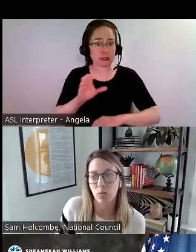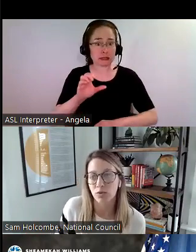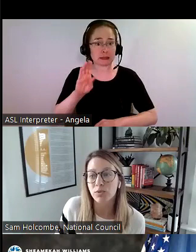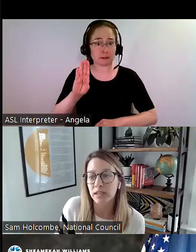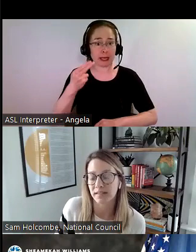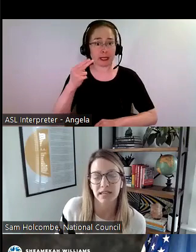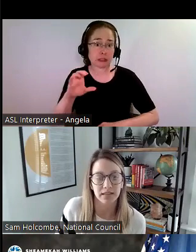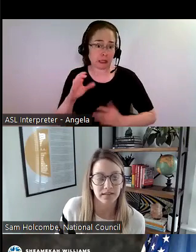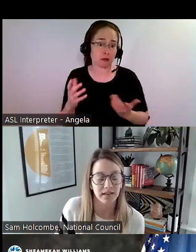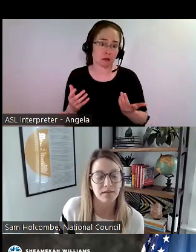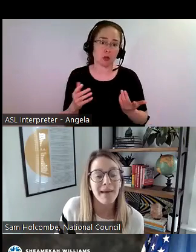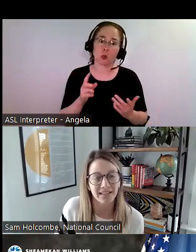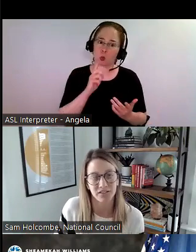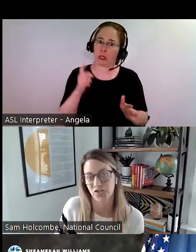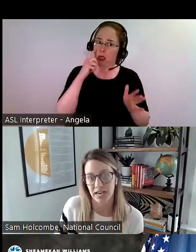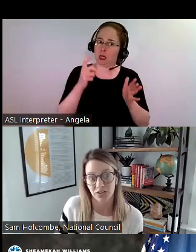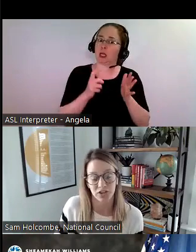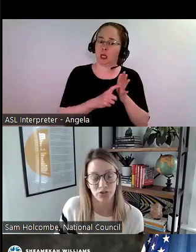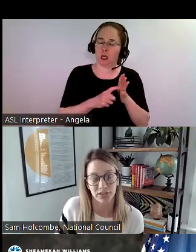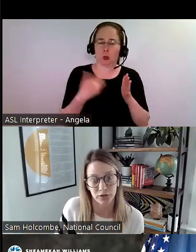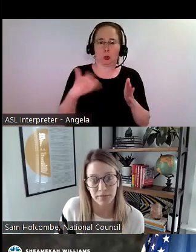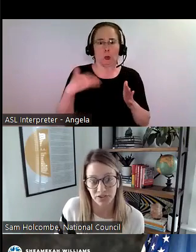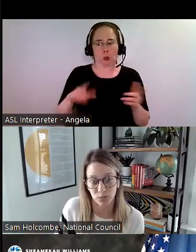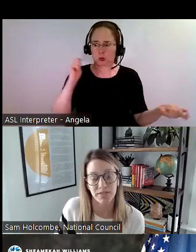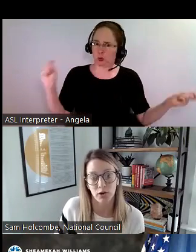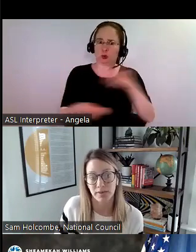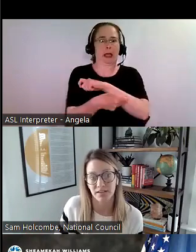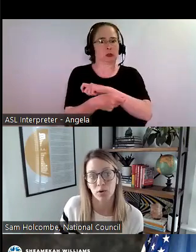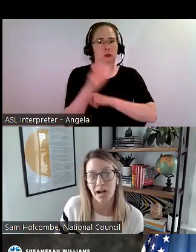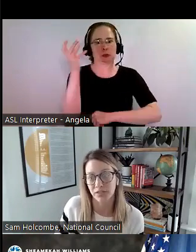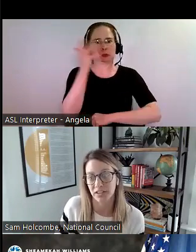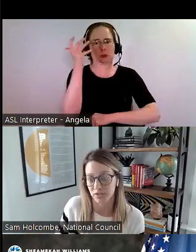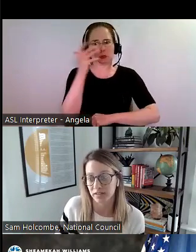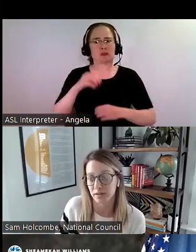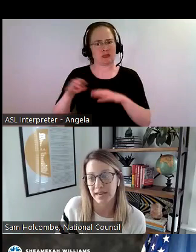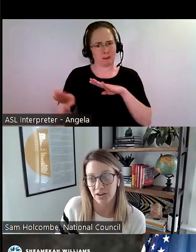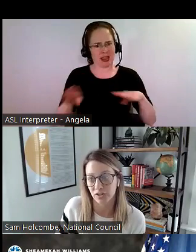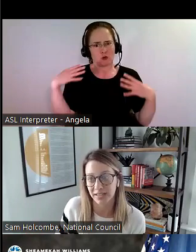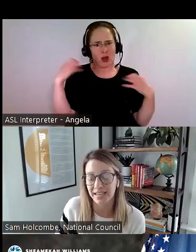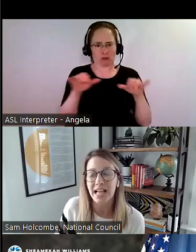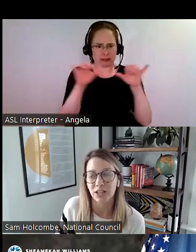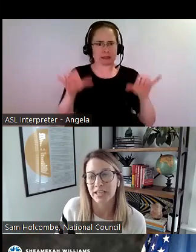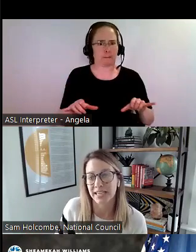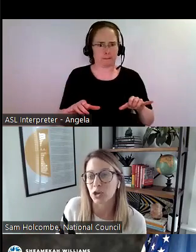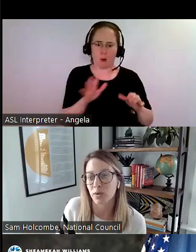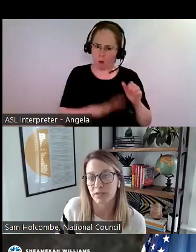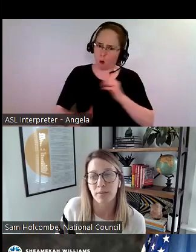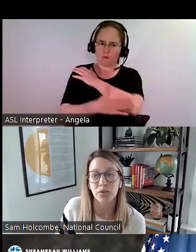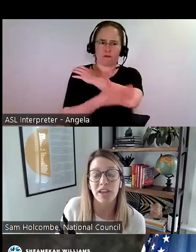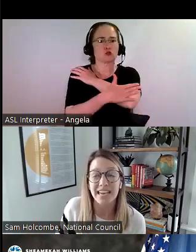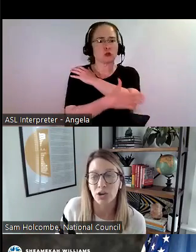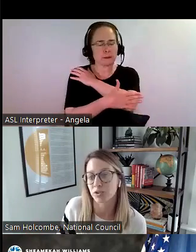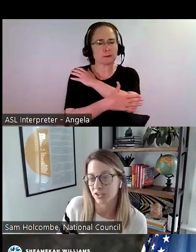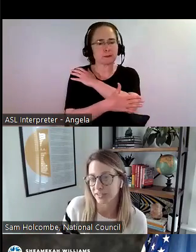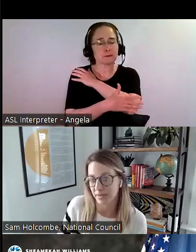And we're really seeing this as a massive change and transformation within our behavioral health system nationally, looking at